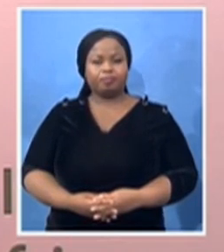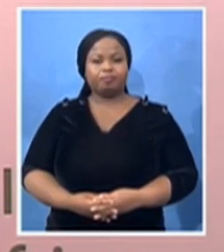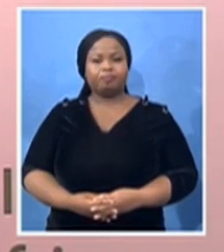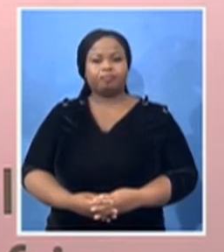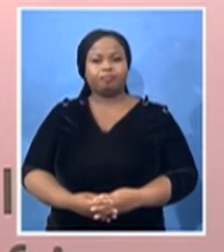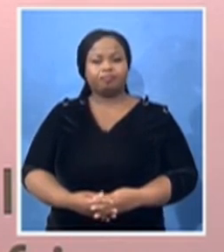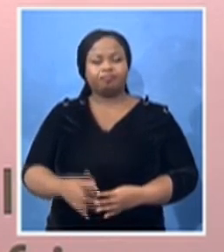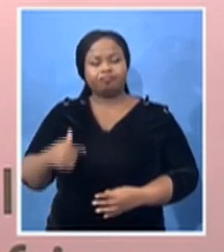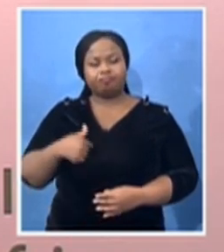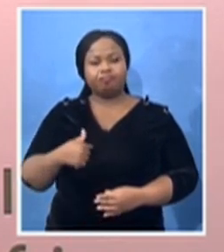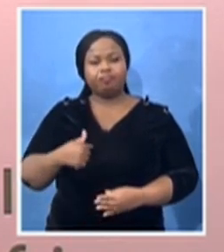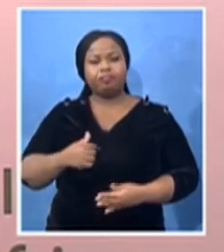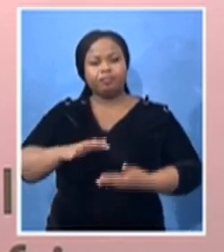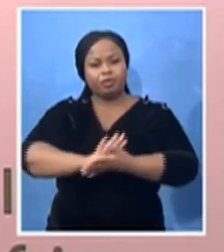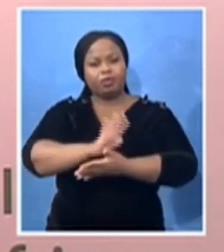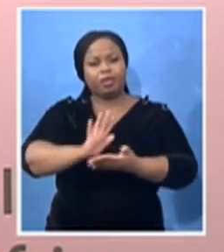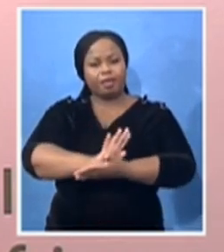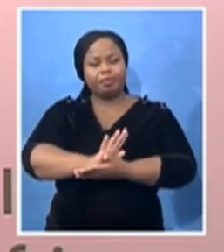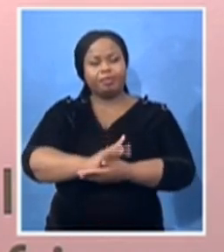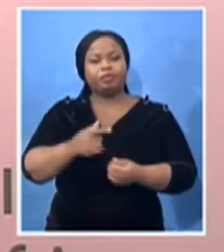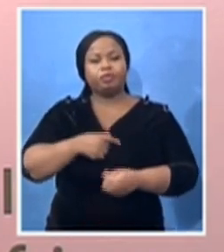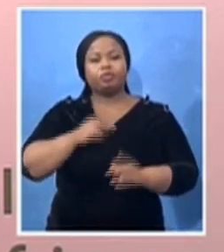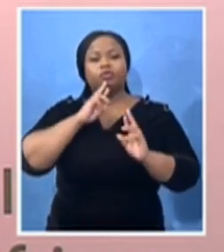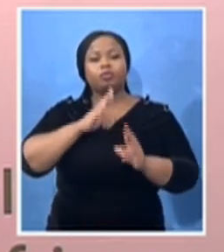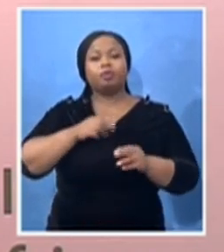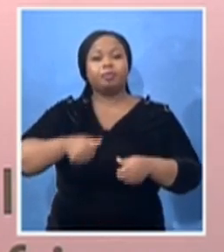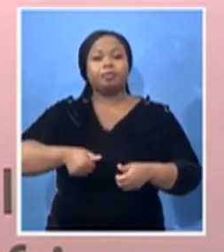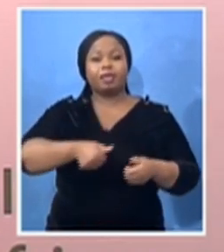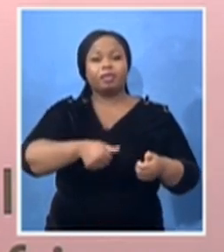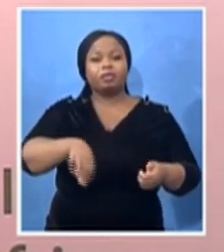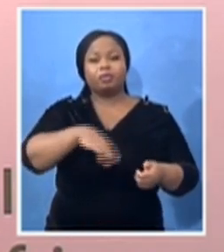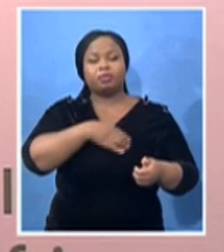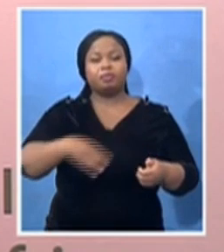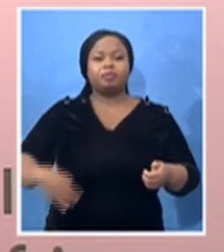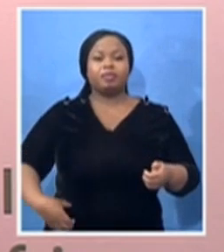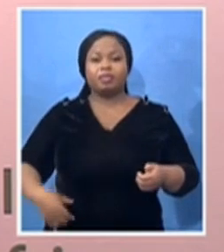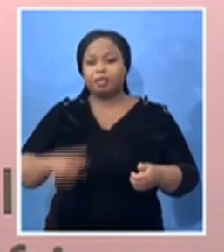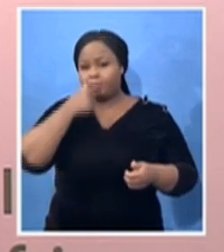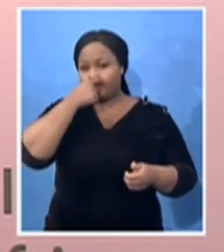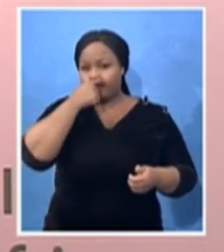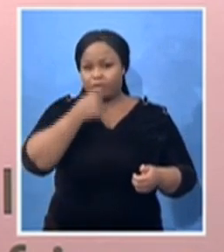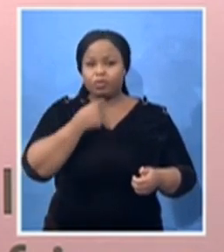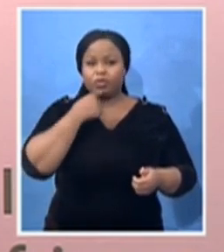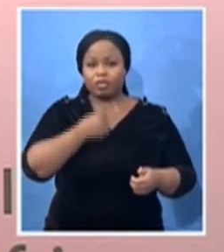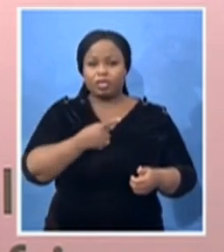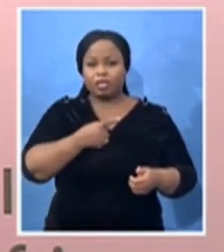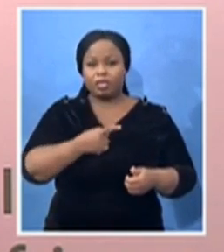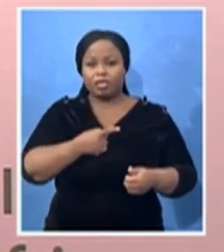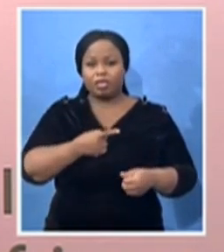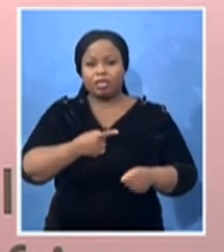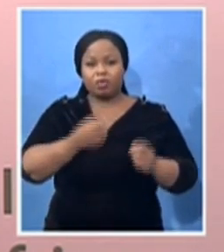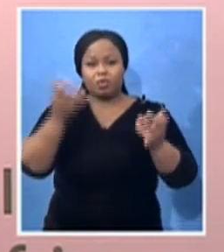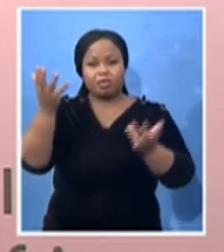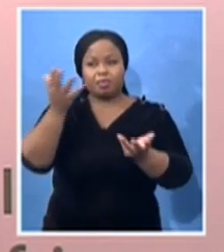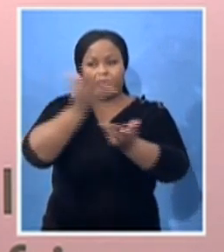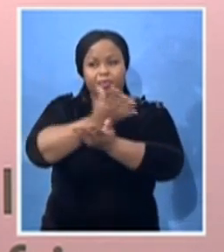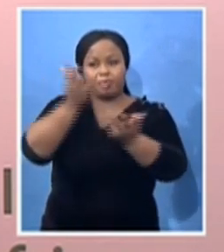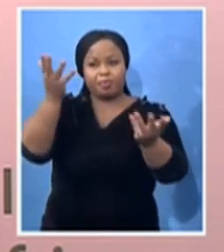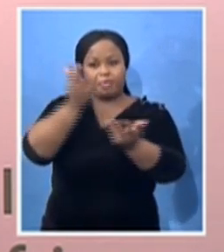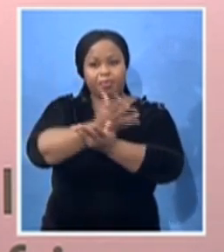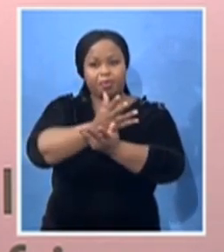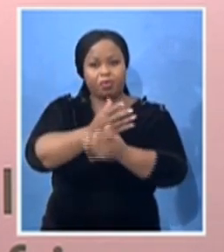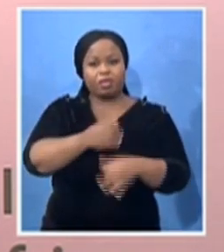to President Ramaphosa that their conversation where this undertaking was made has actually borne